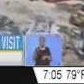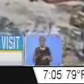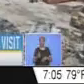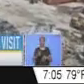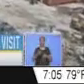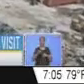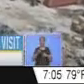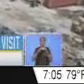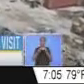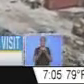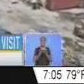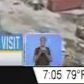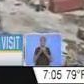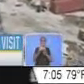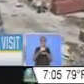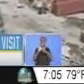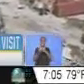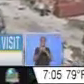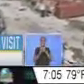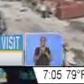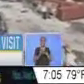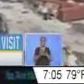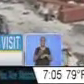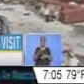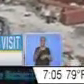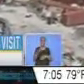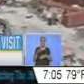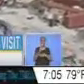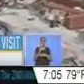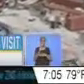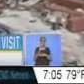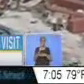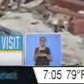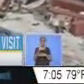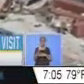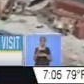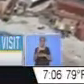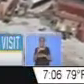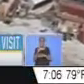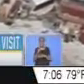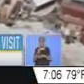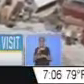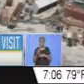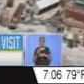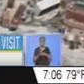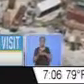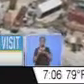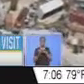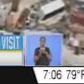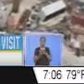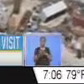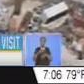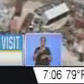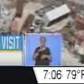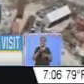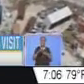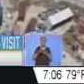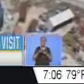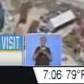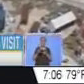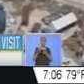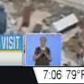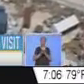Keys. Baker's Bay has agreed to adopt schools in Cooperstown, Green Turtle Key,